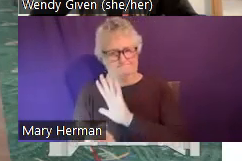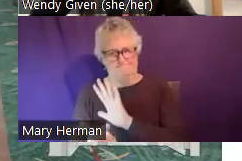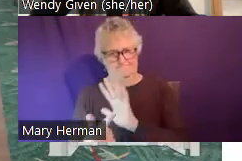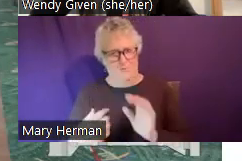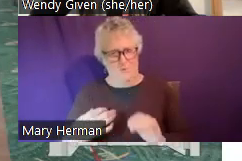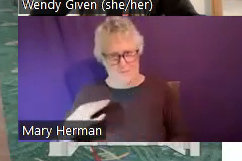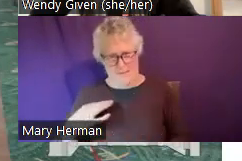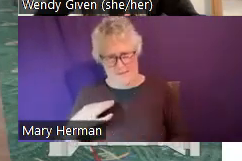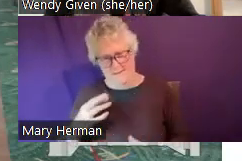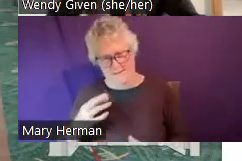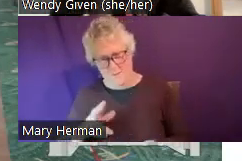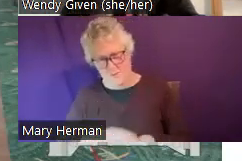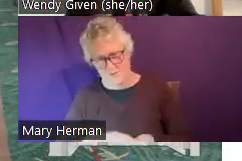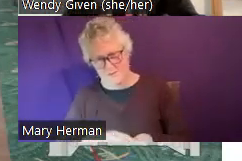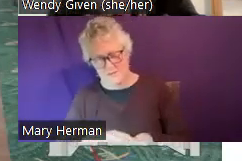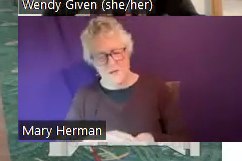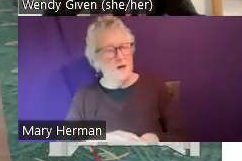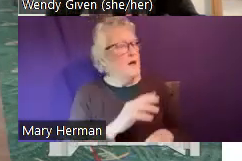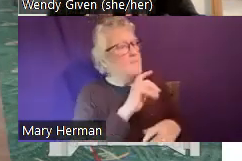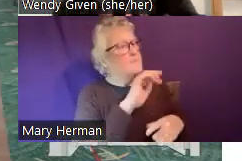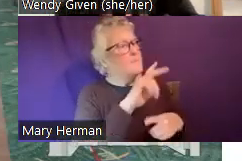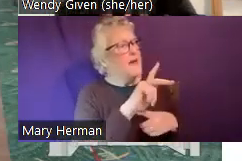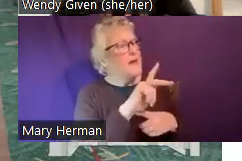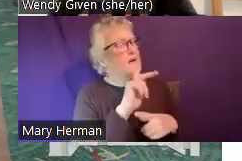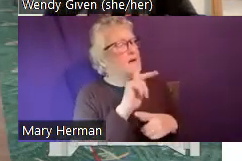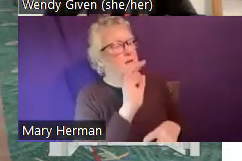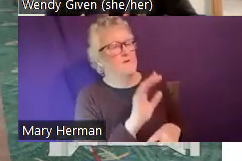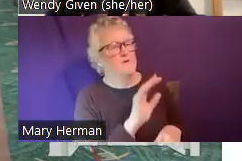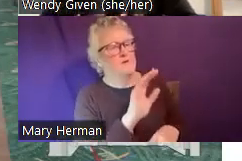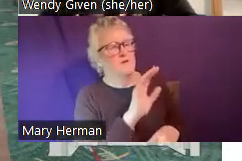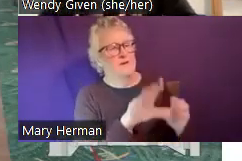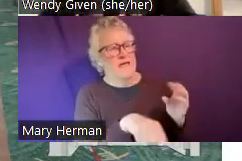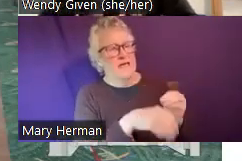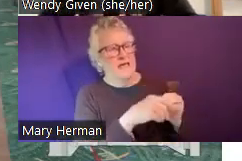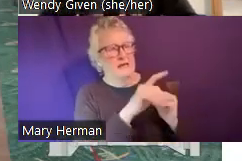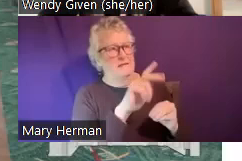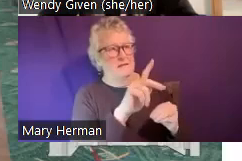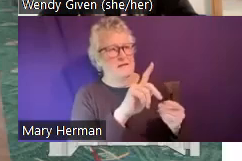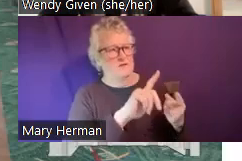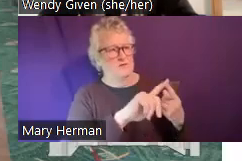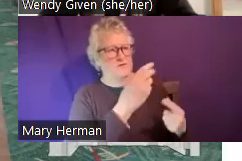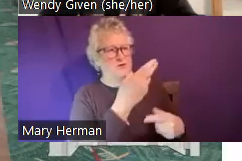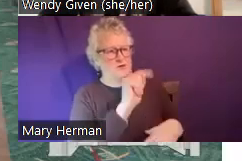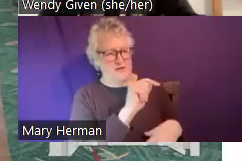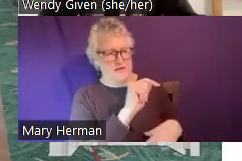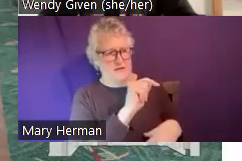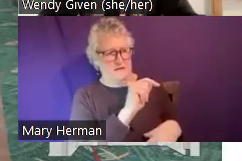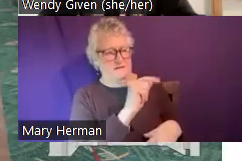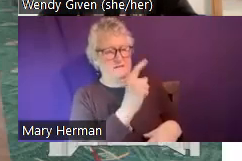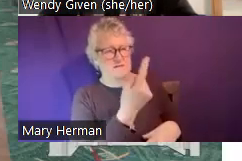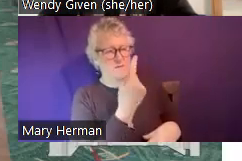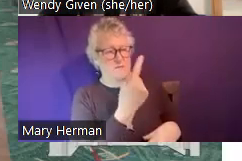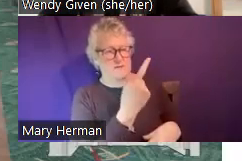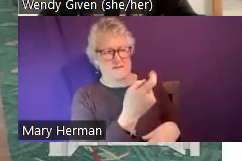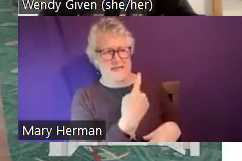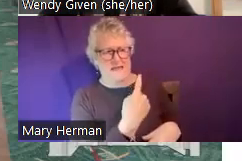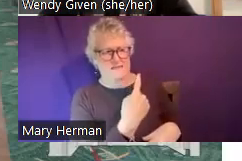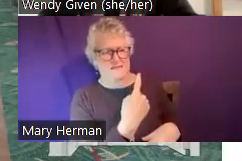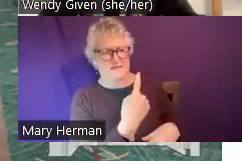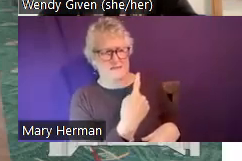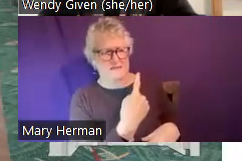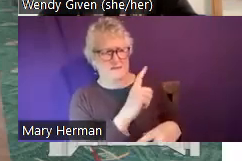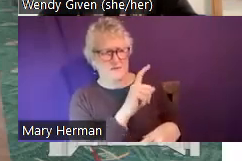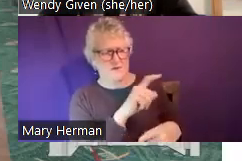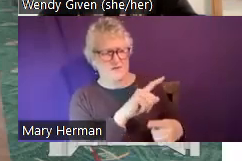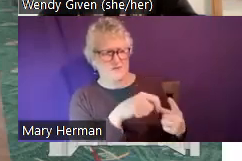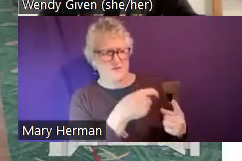Mac, I'm gonna drop a link into the chat. So there's someone asking a question about, could you give me more insights about what to